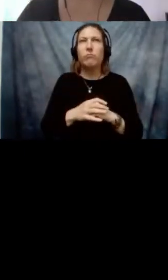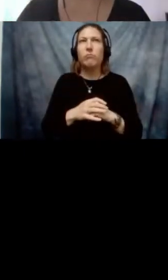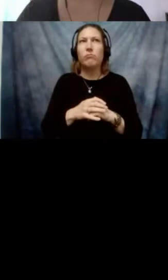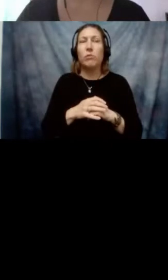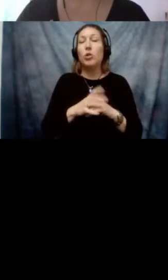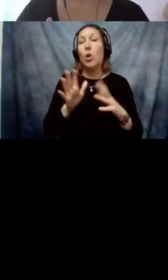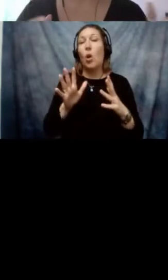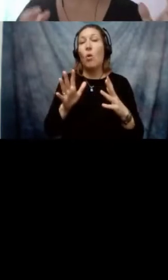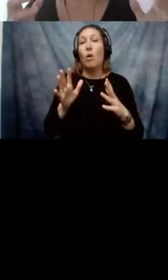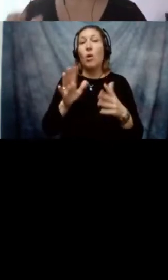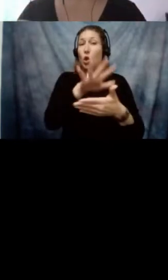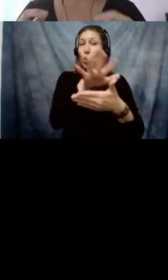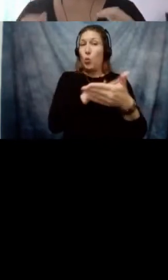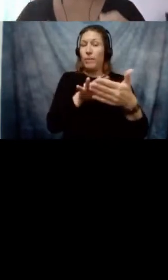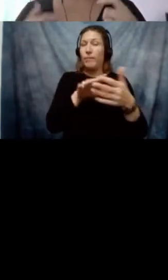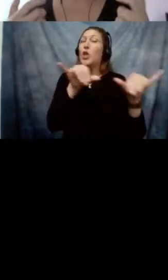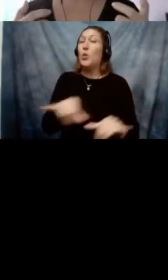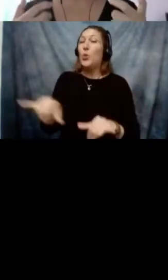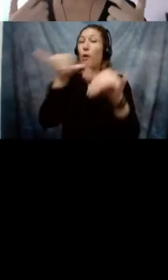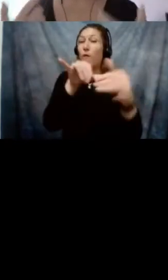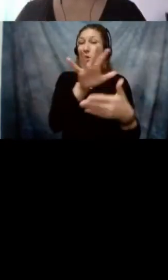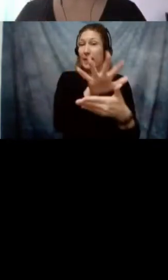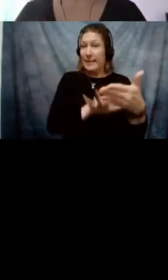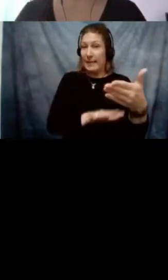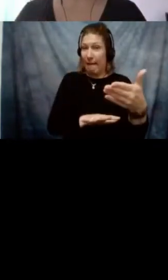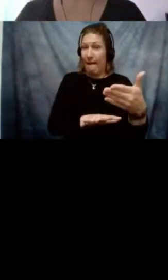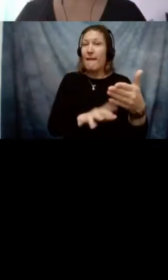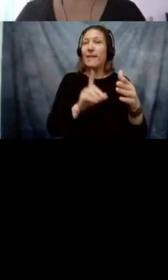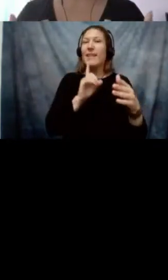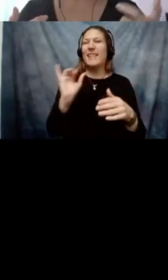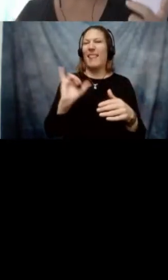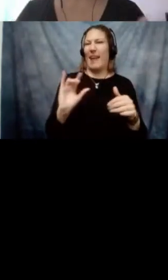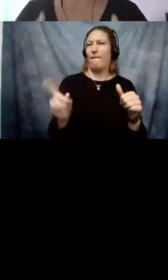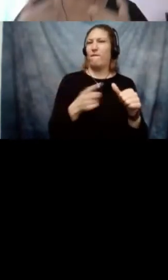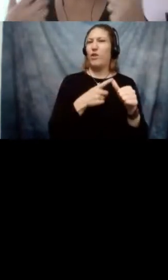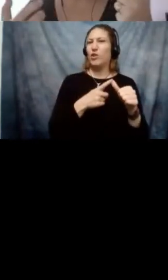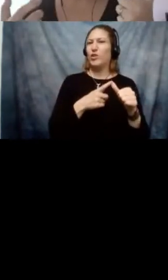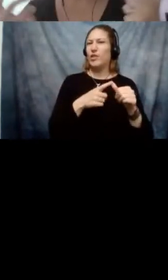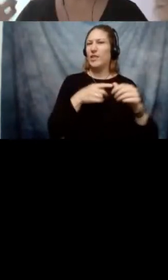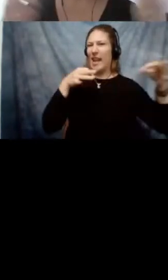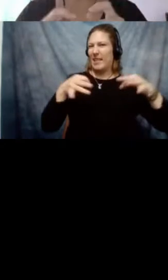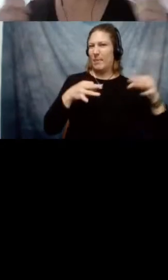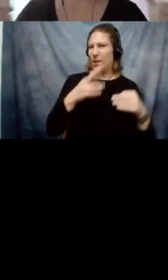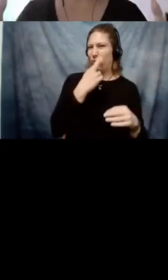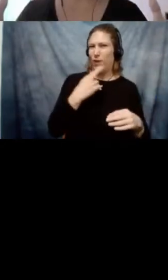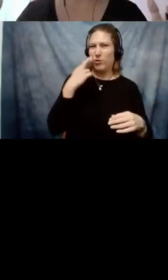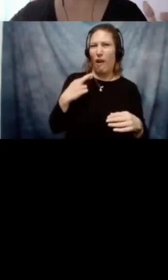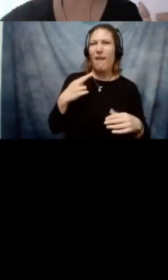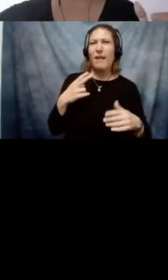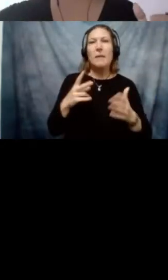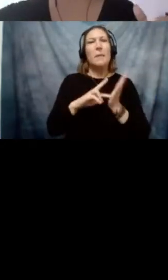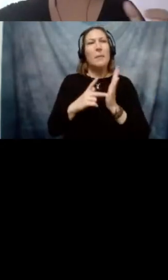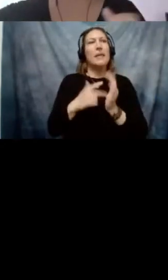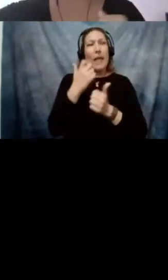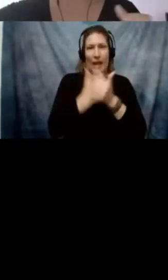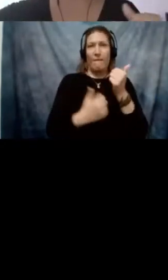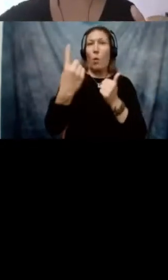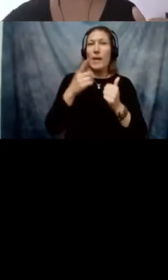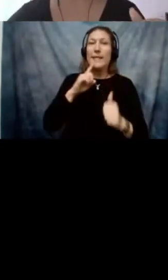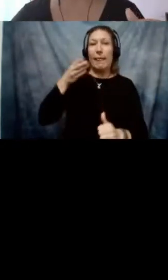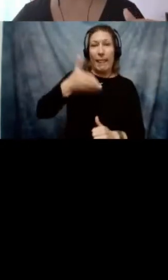of service, which is allowing people to have that same type of experience, but giving them individualized attention or